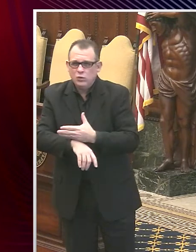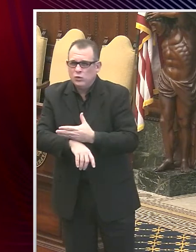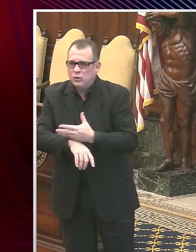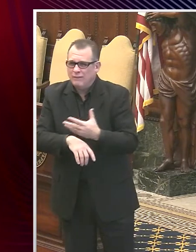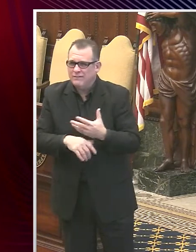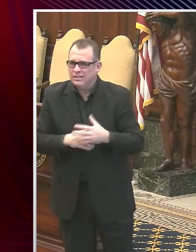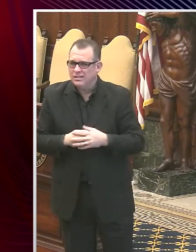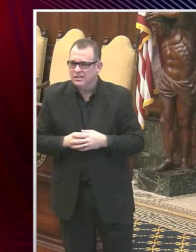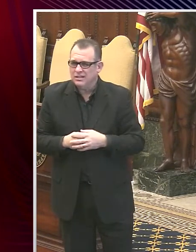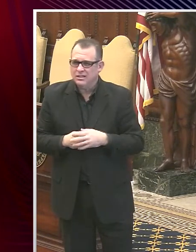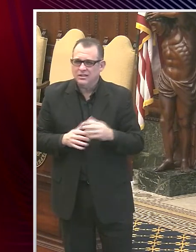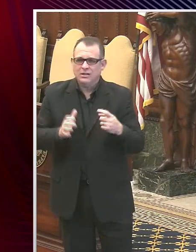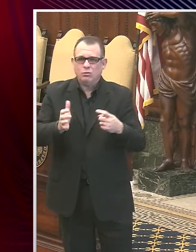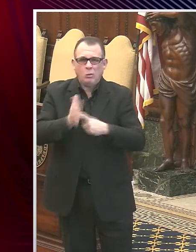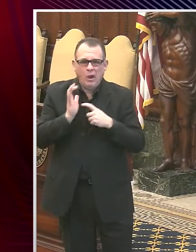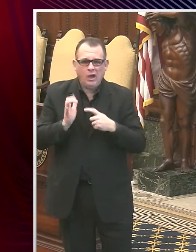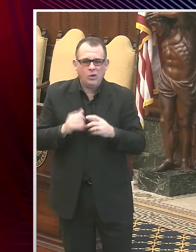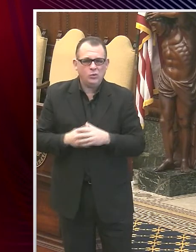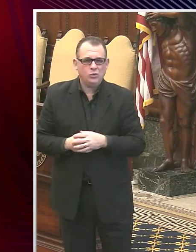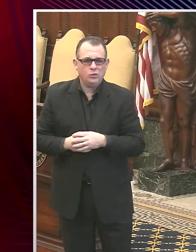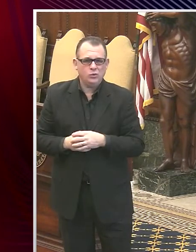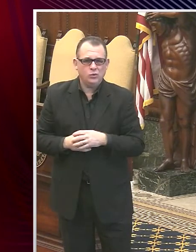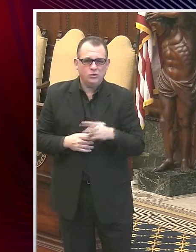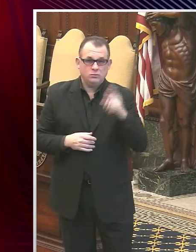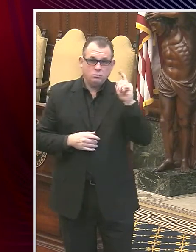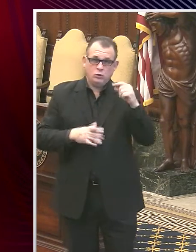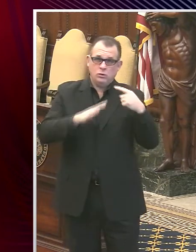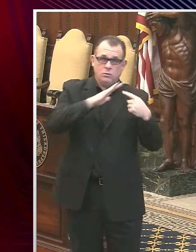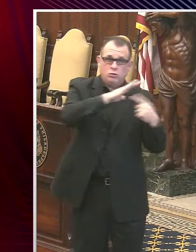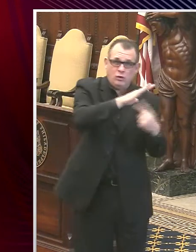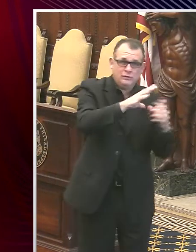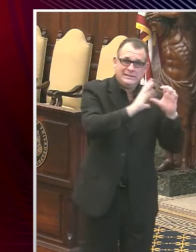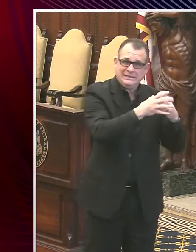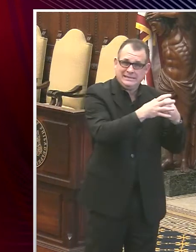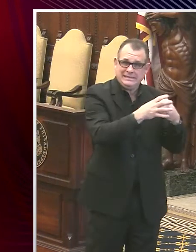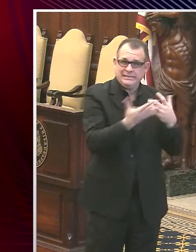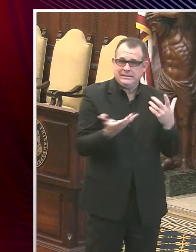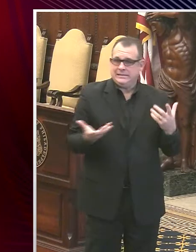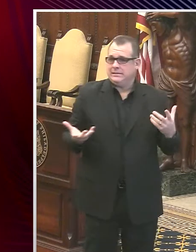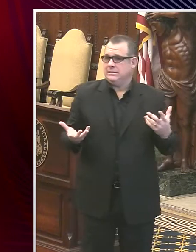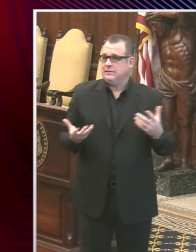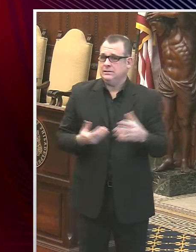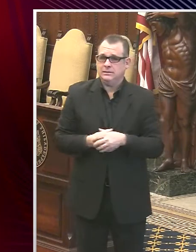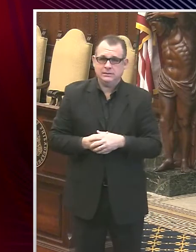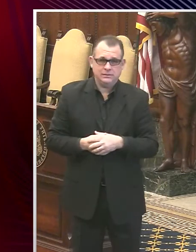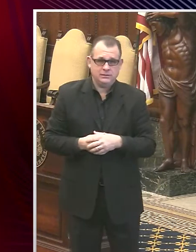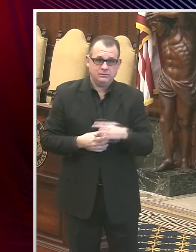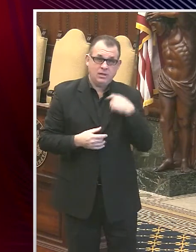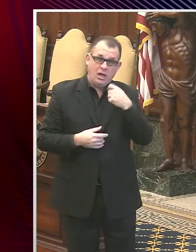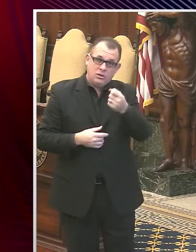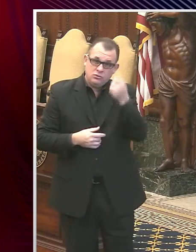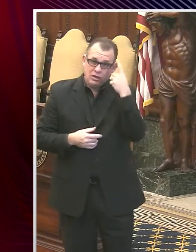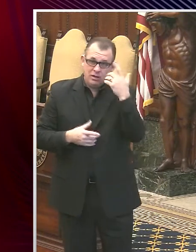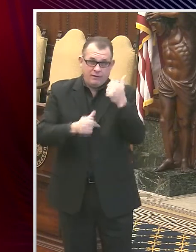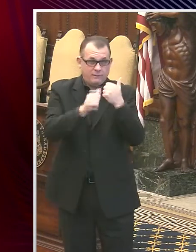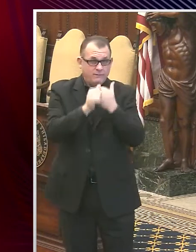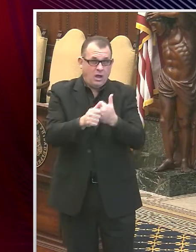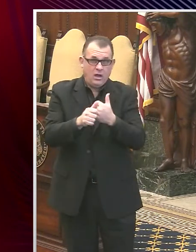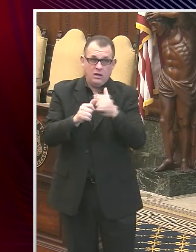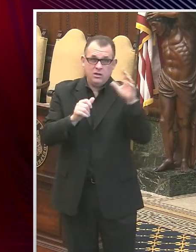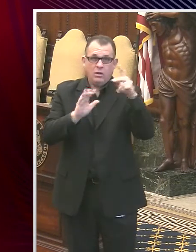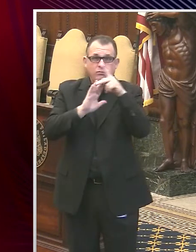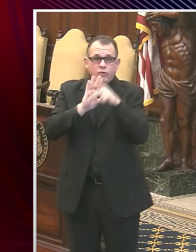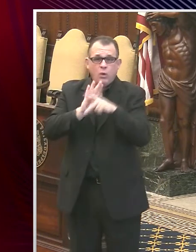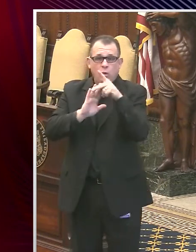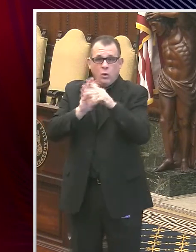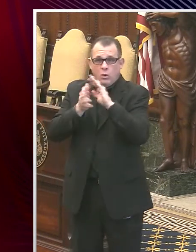first set this up. It does require that people who were exposed be quarantined. And I don't know all the details that happened there, but my understanding is that they follow those